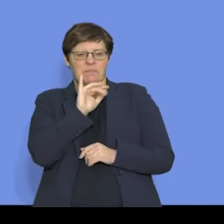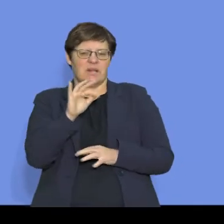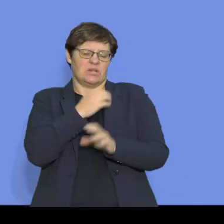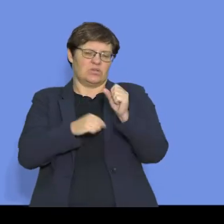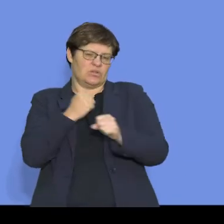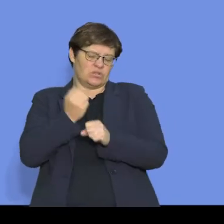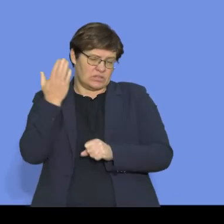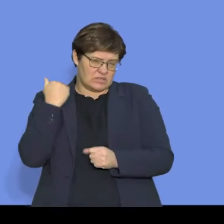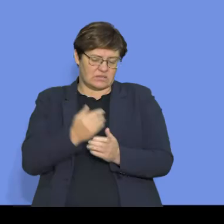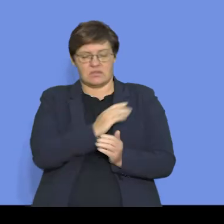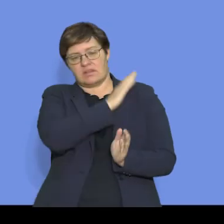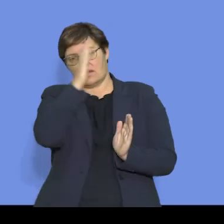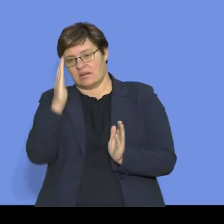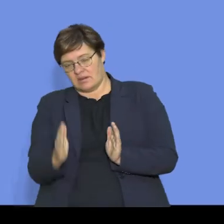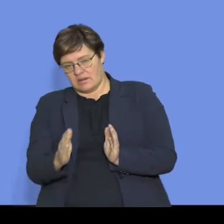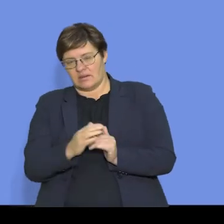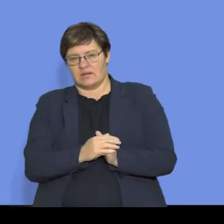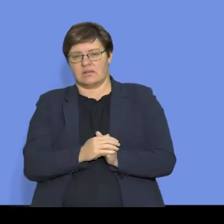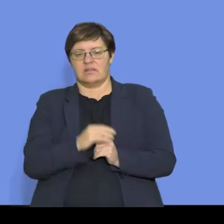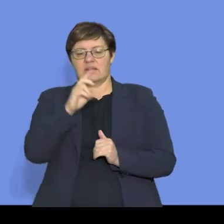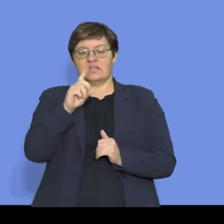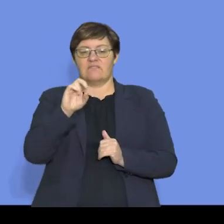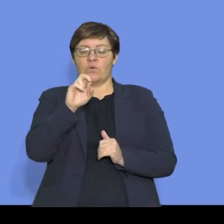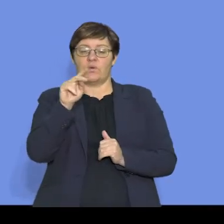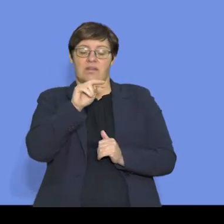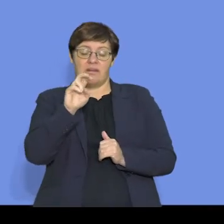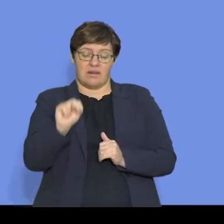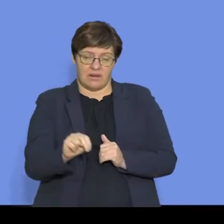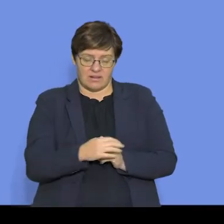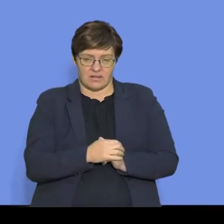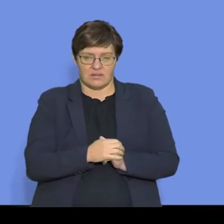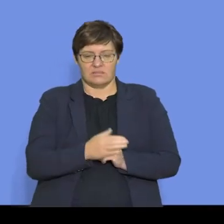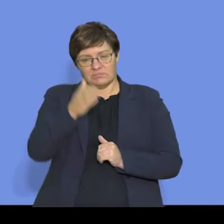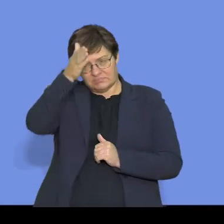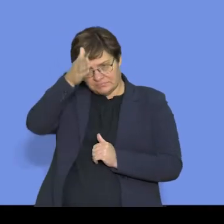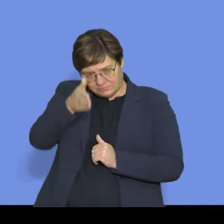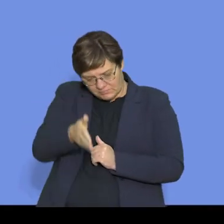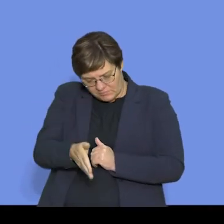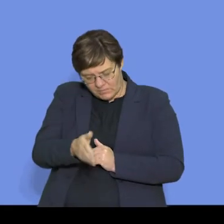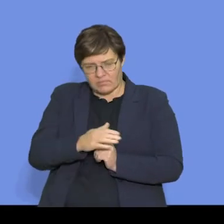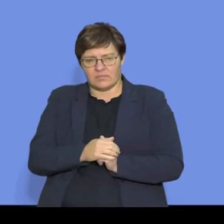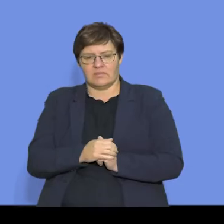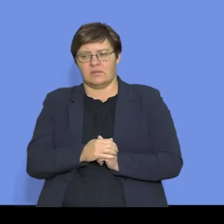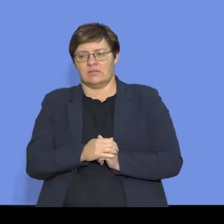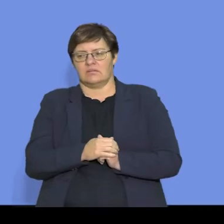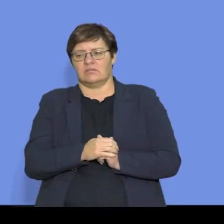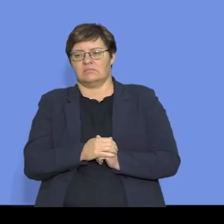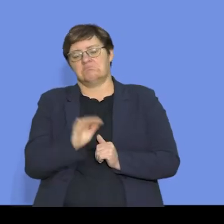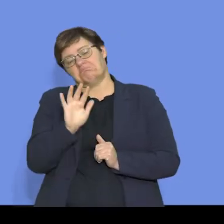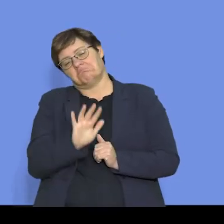million years ago. Then we have the Devonian extinction, ending the Devonian period.